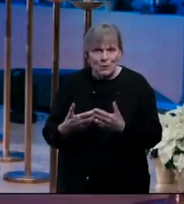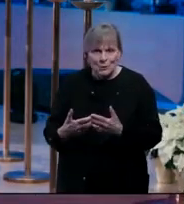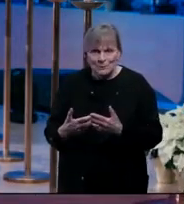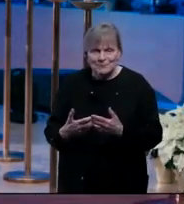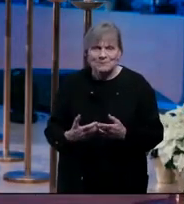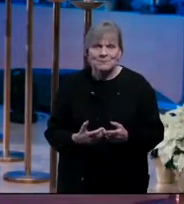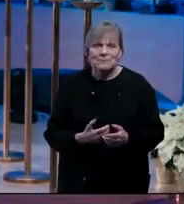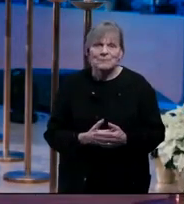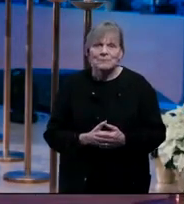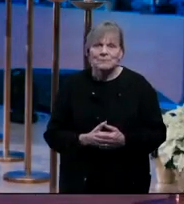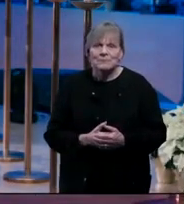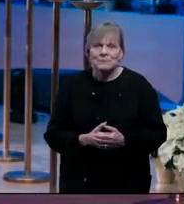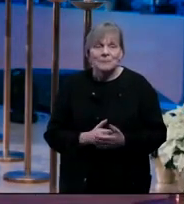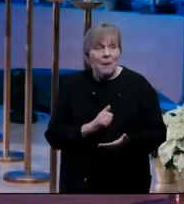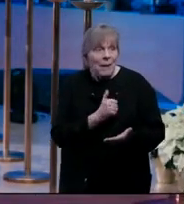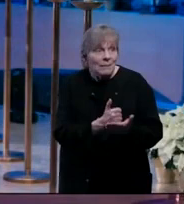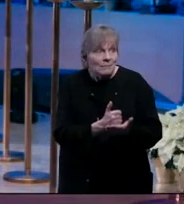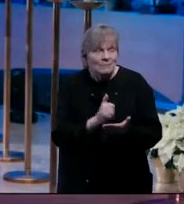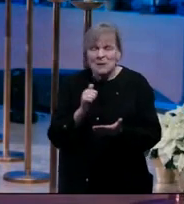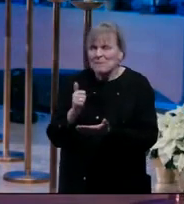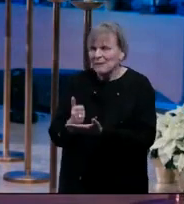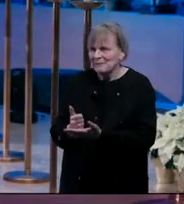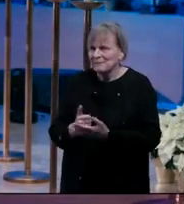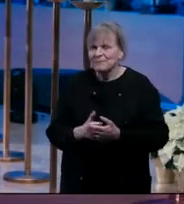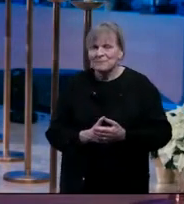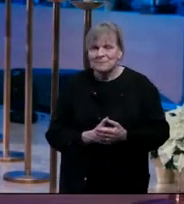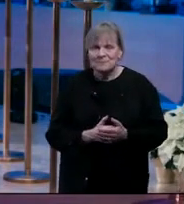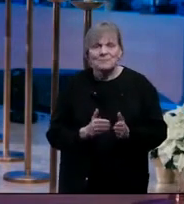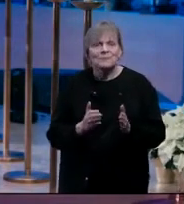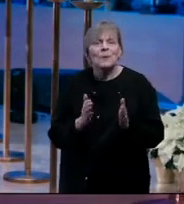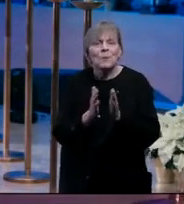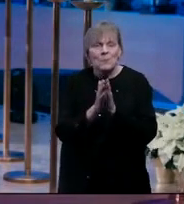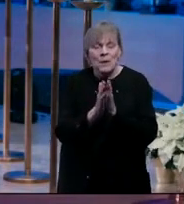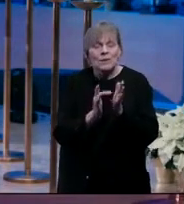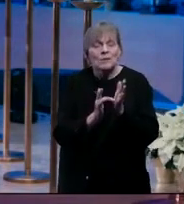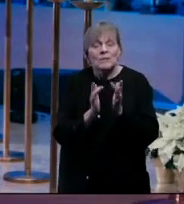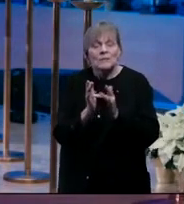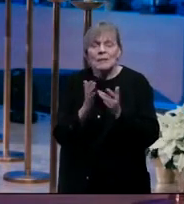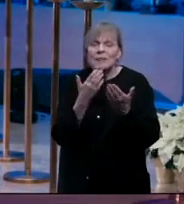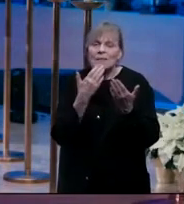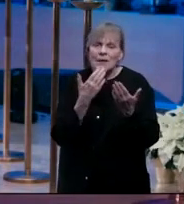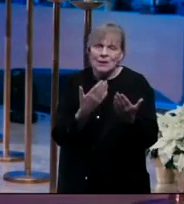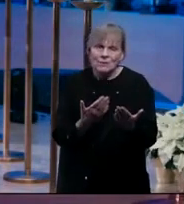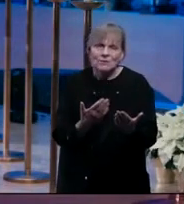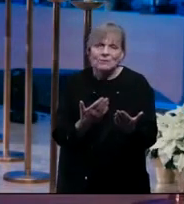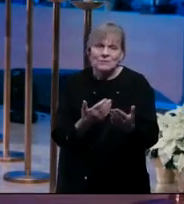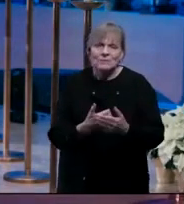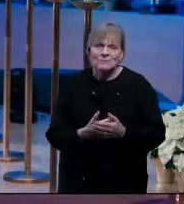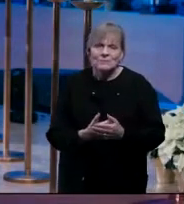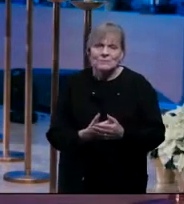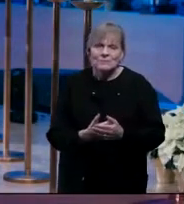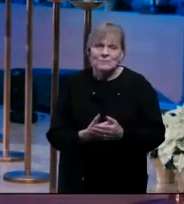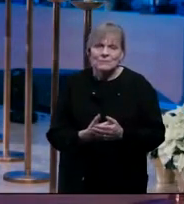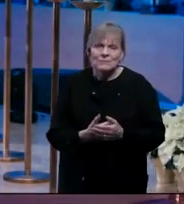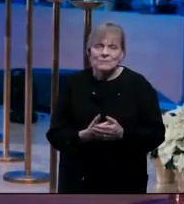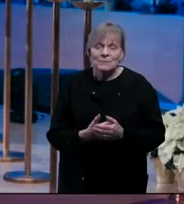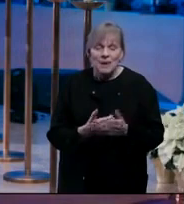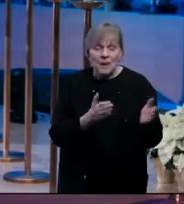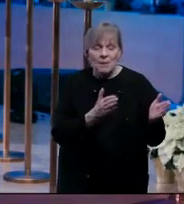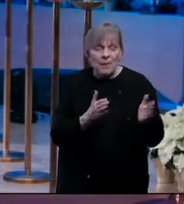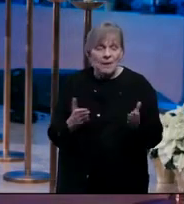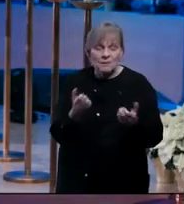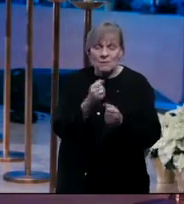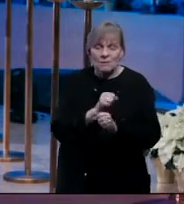together. Amen? Amen. Let's pray. Jesus, we thank you for this incredible plan